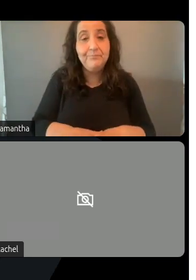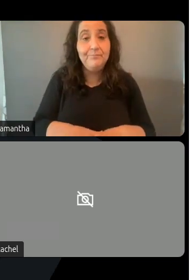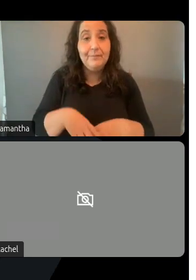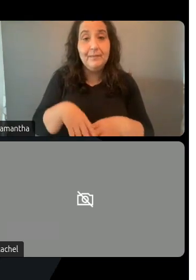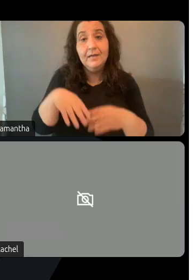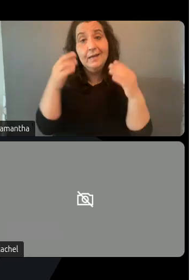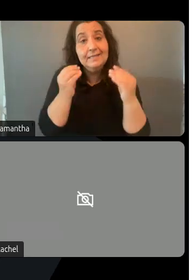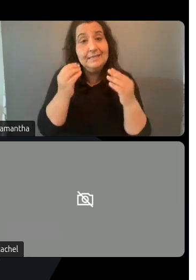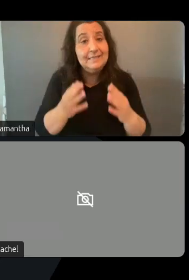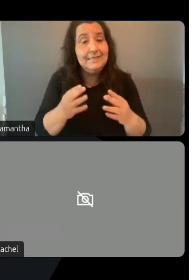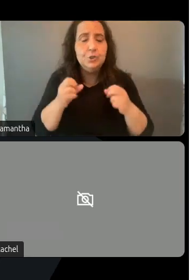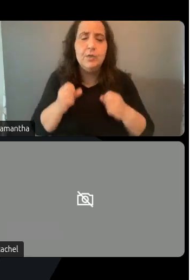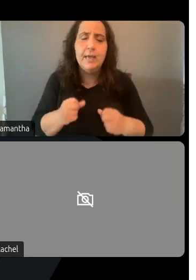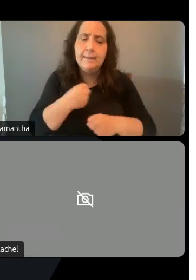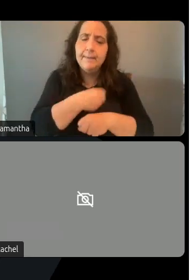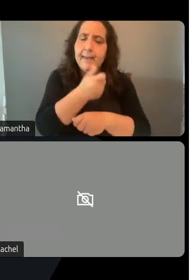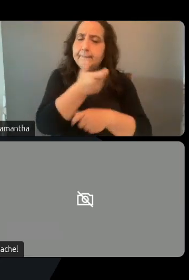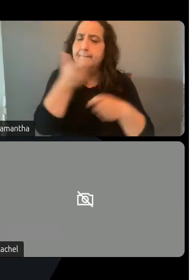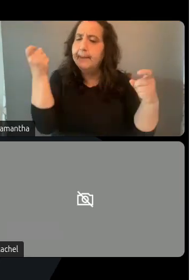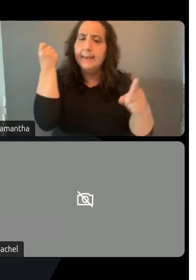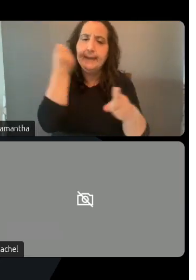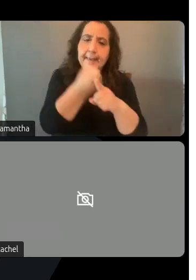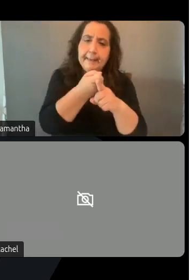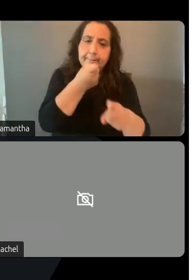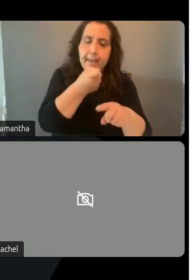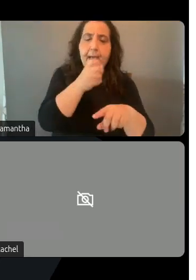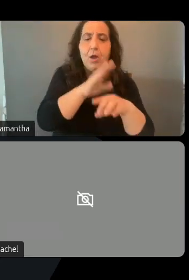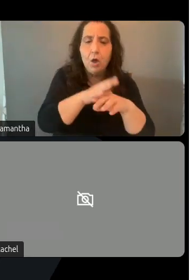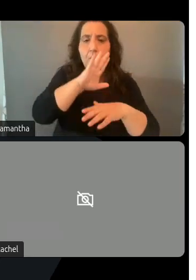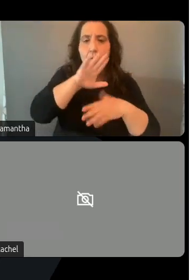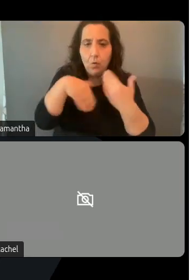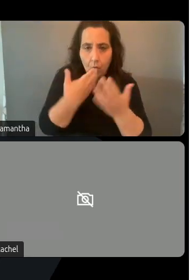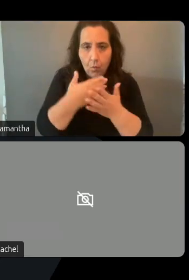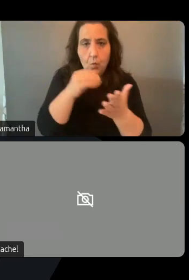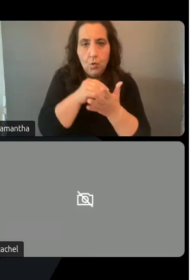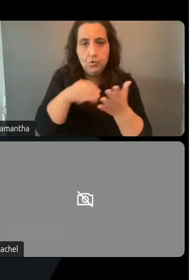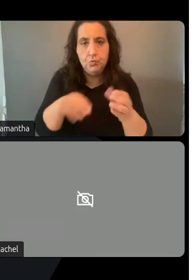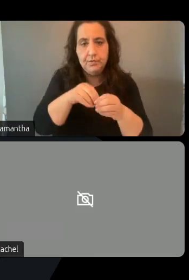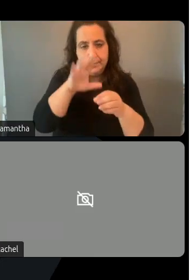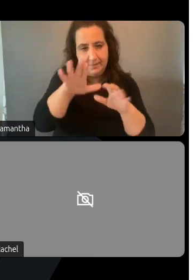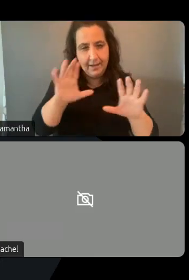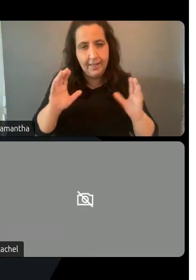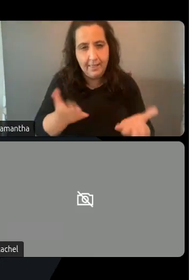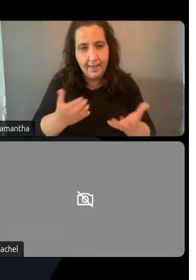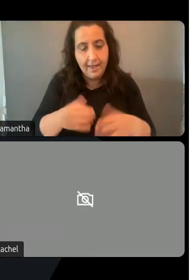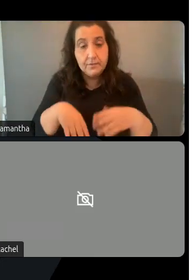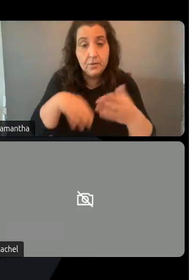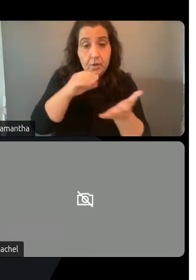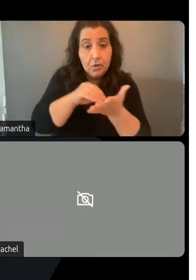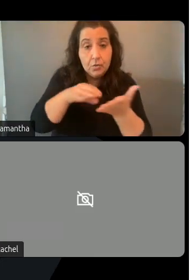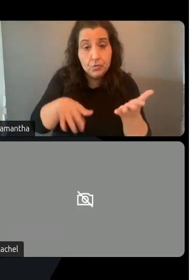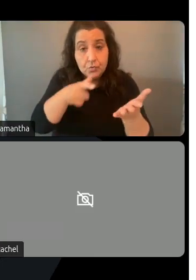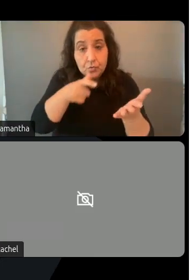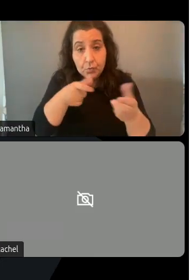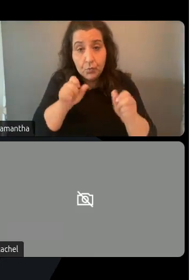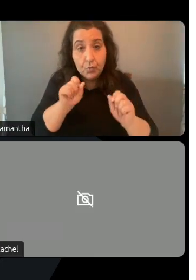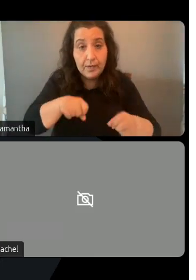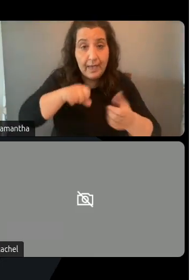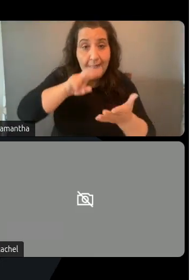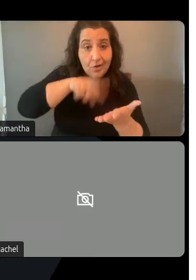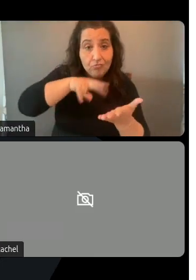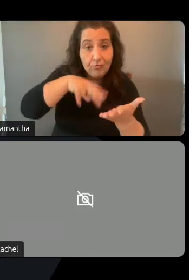In a given school year, a teacher can make a huge impact on the students in their class. Students who can read proficiently by the end of 3rd grade